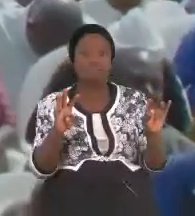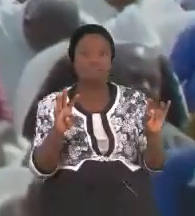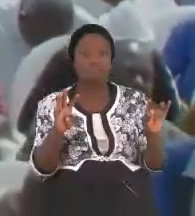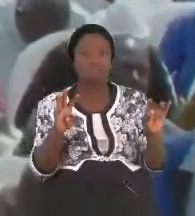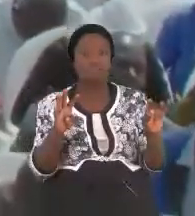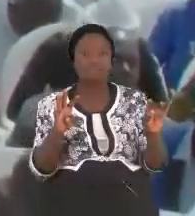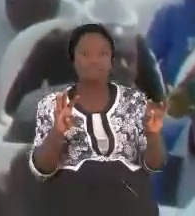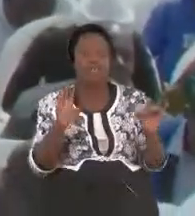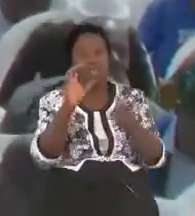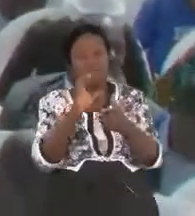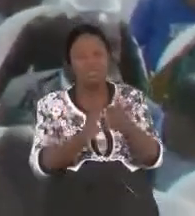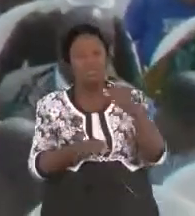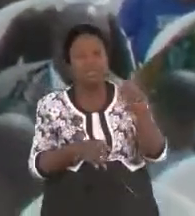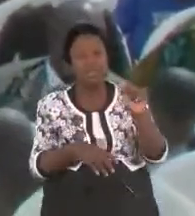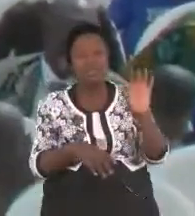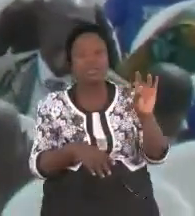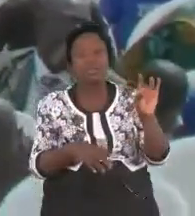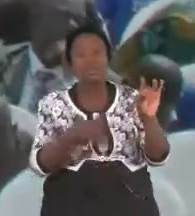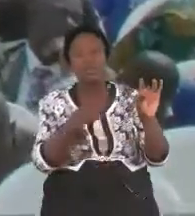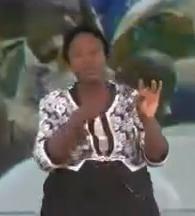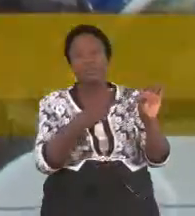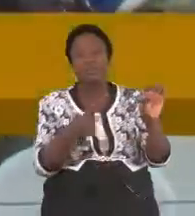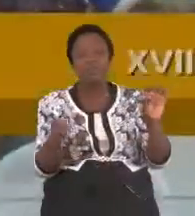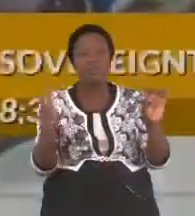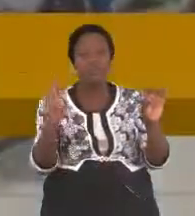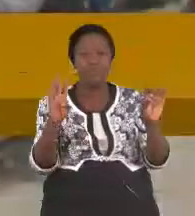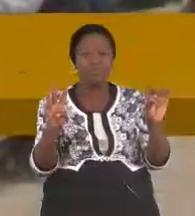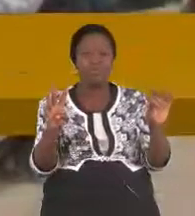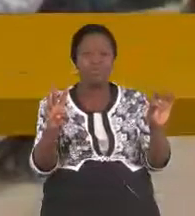Chapter 18, from verse 4.